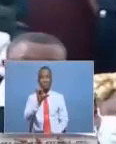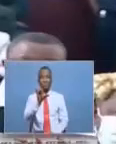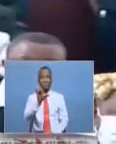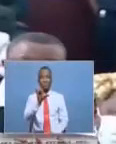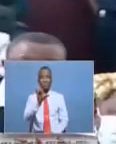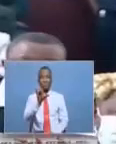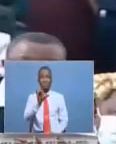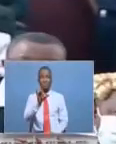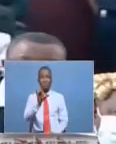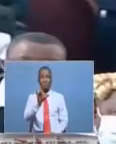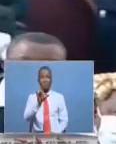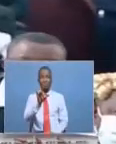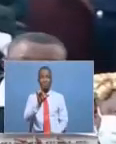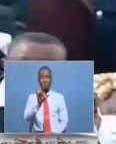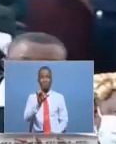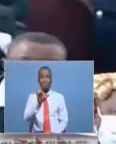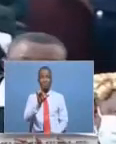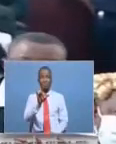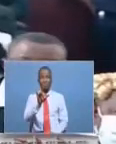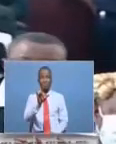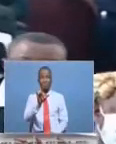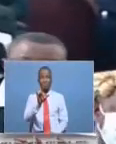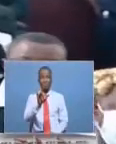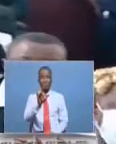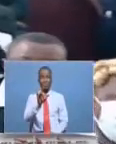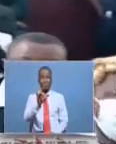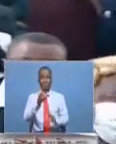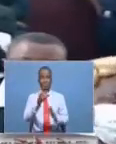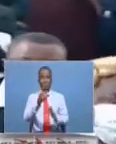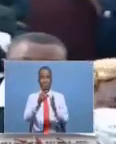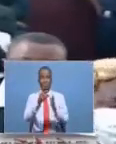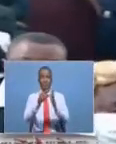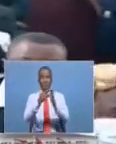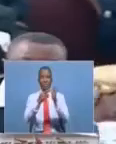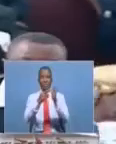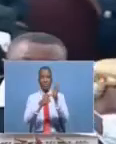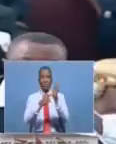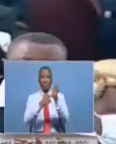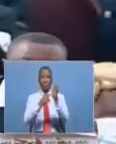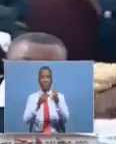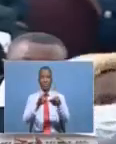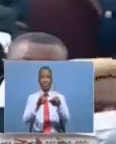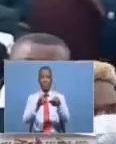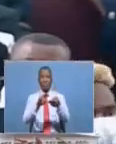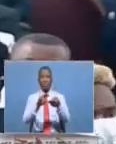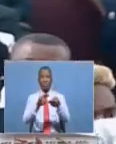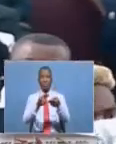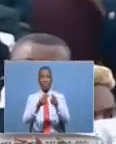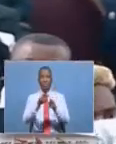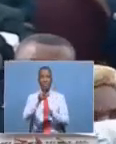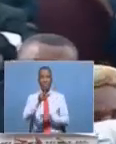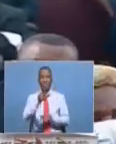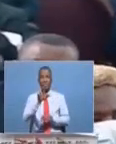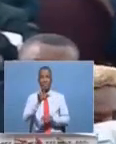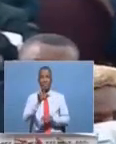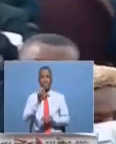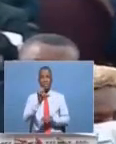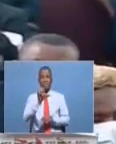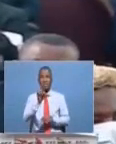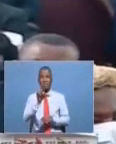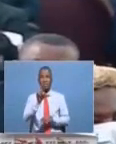Rule 3E1 of CI 47, as amended by CI